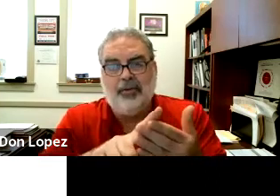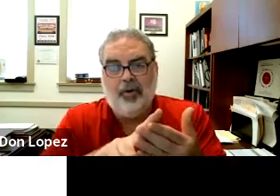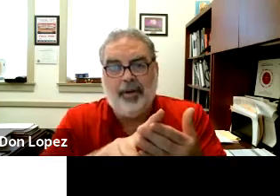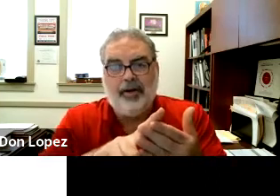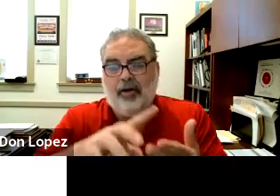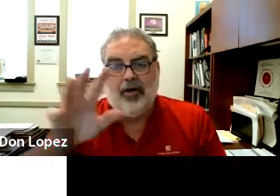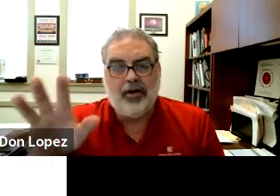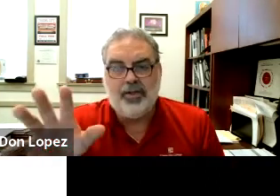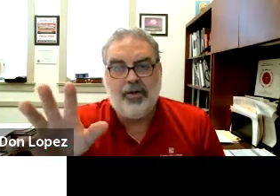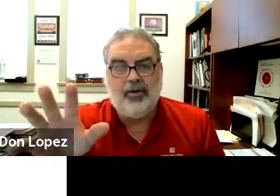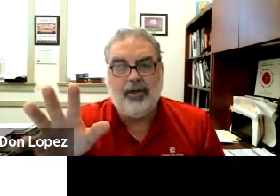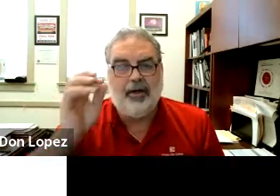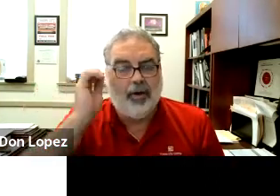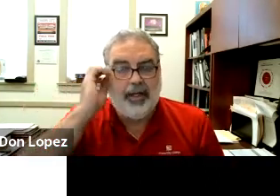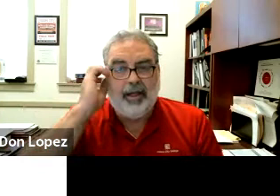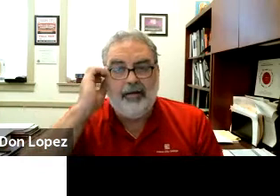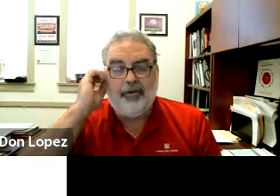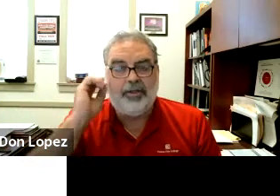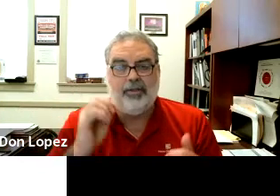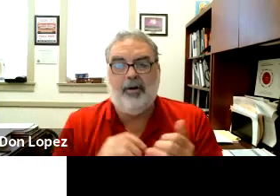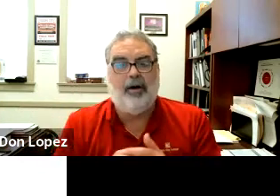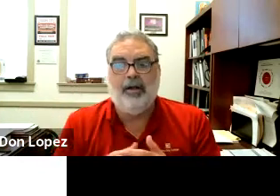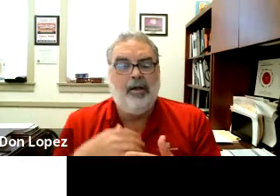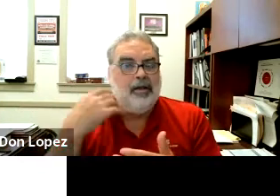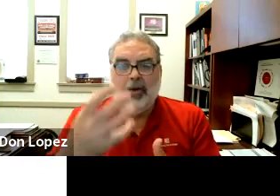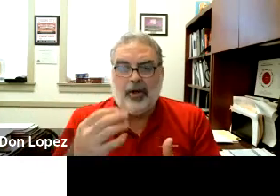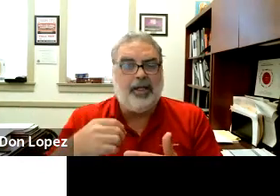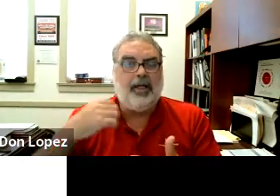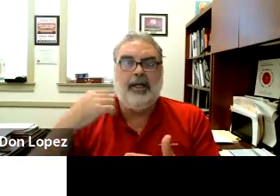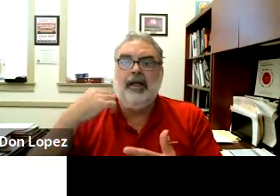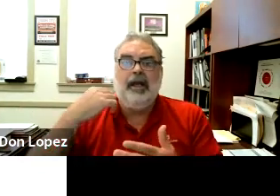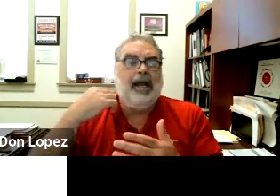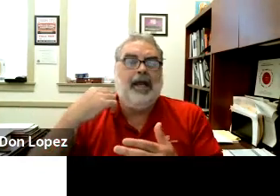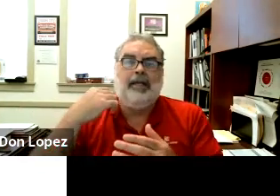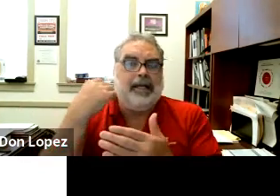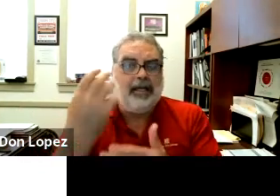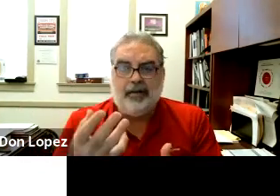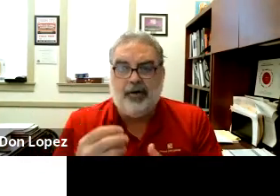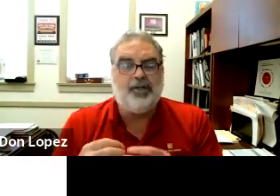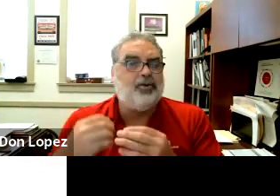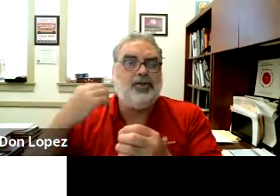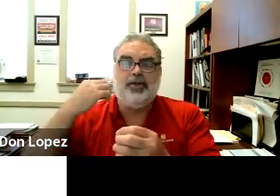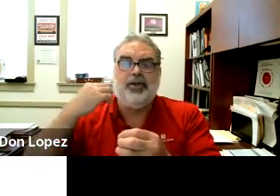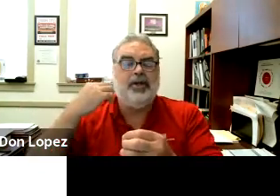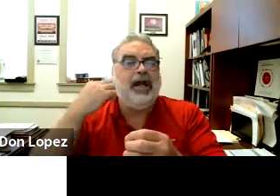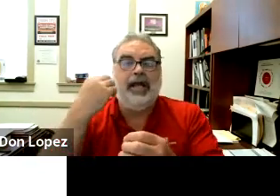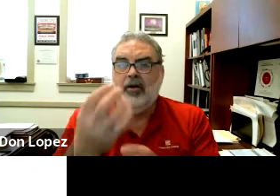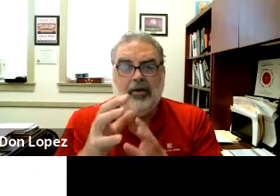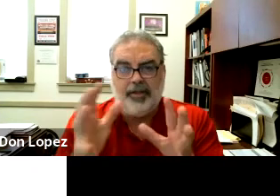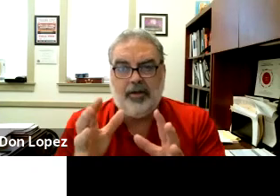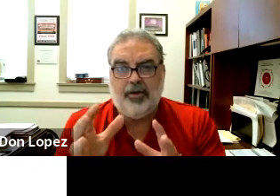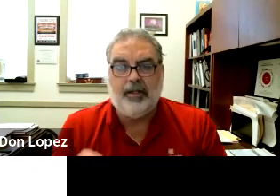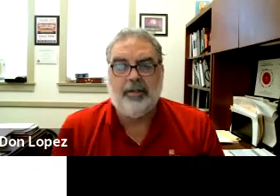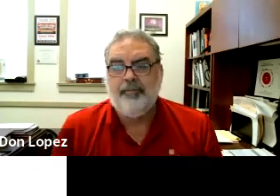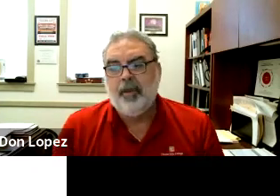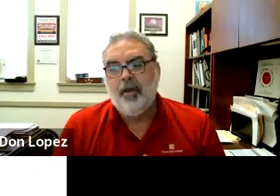student enrollment are also greatly influenced on the marketing and the ease of registration and all of